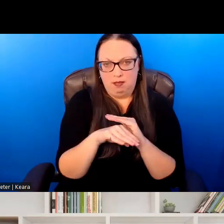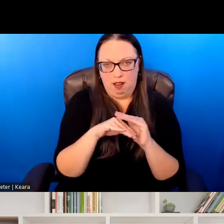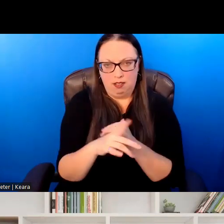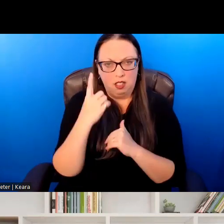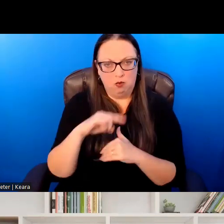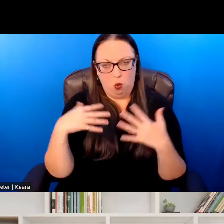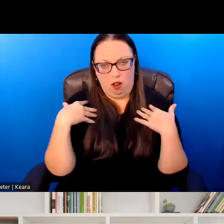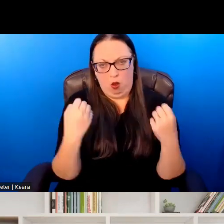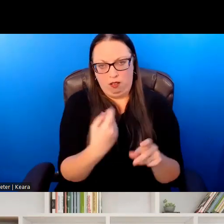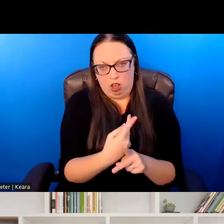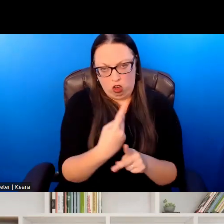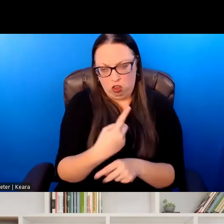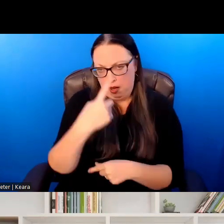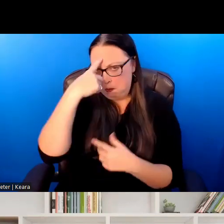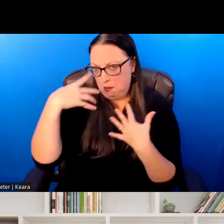mental health services,